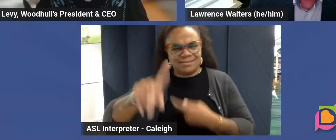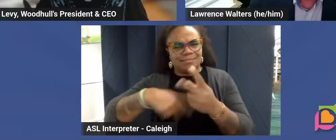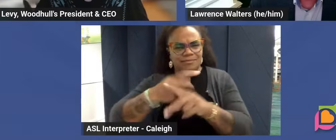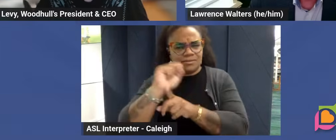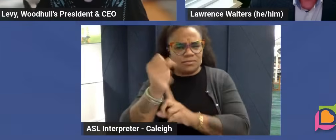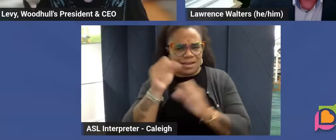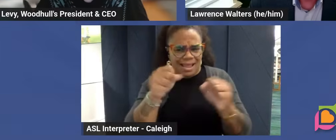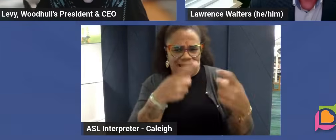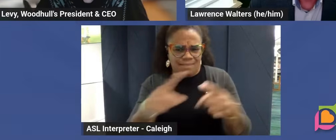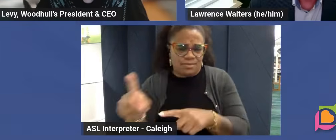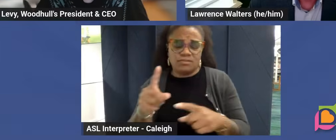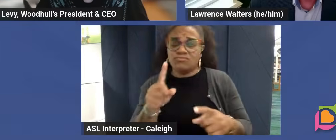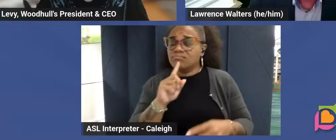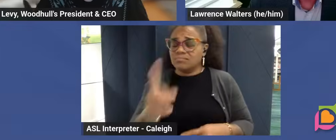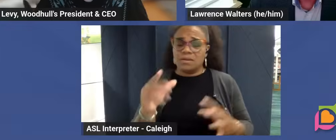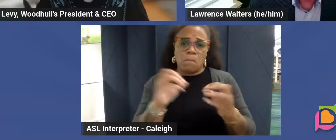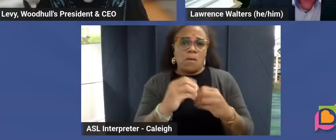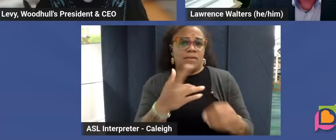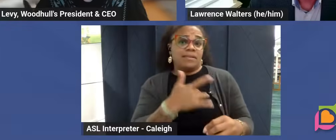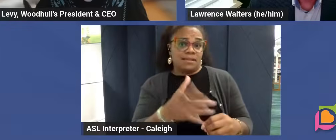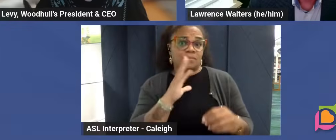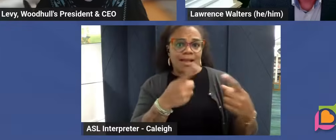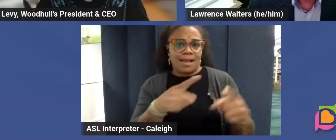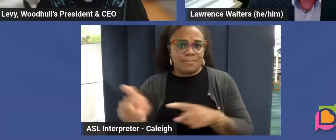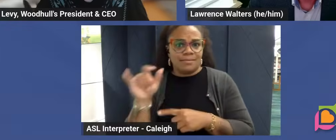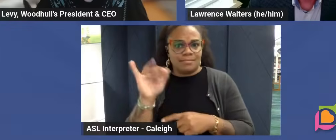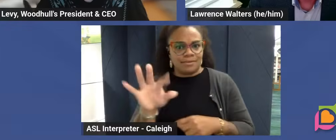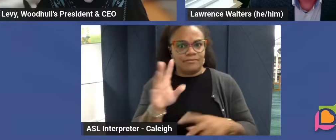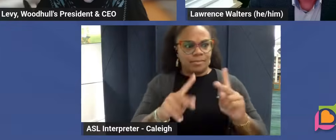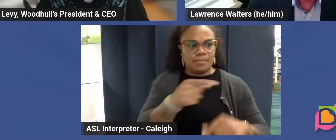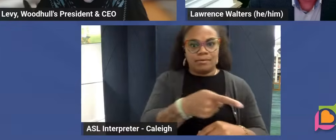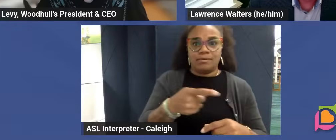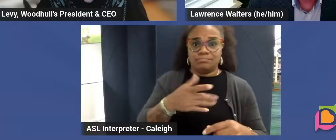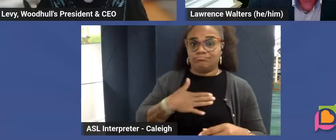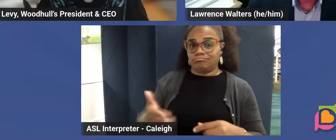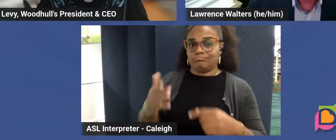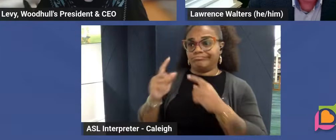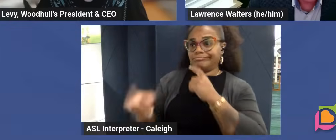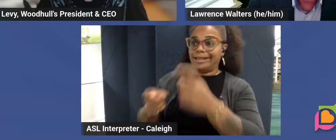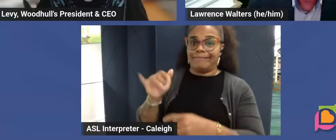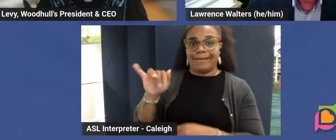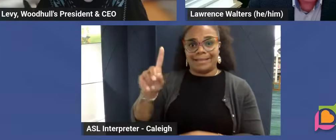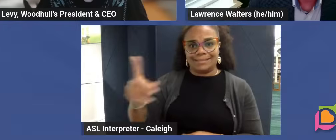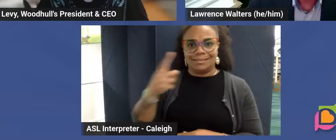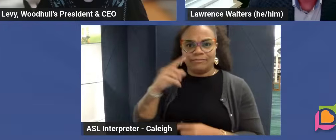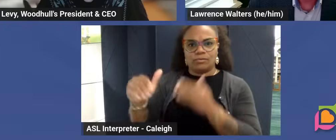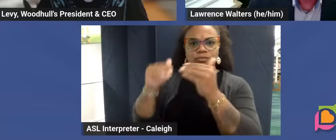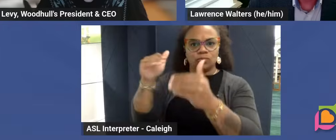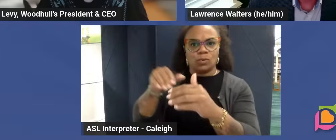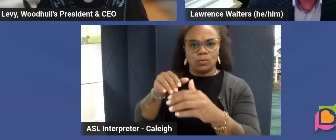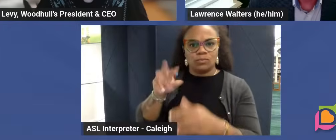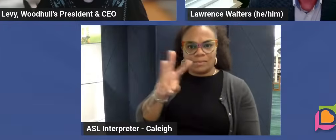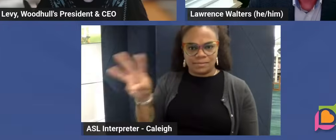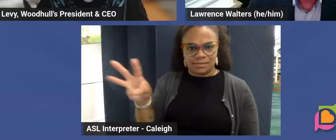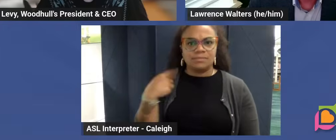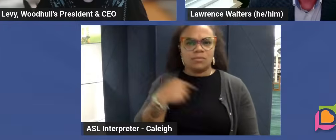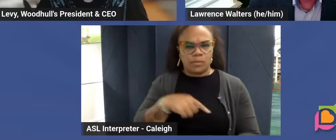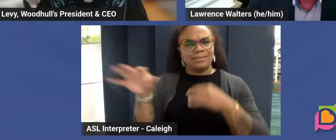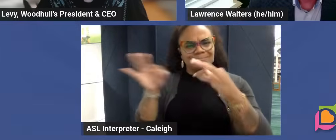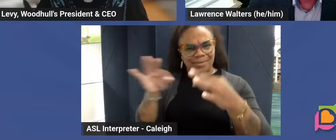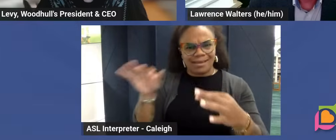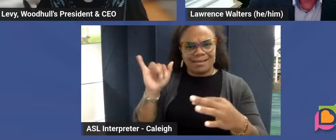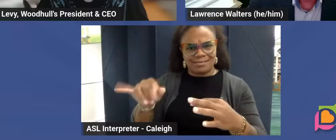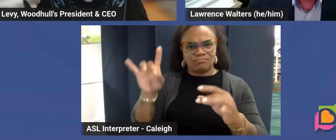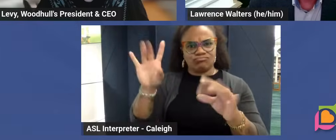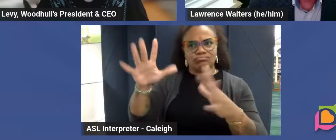if people give up their ID in order to get access to adult websites. And so we pointed out that significant burden and how